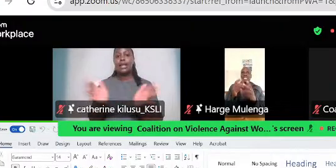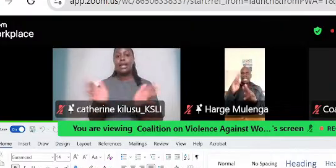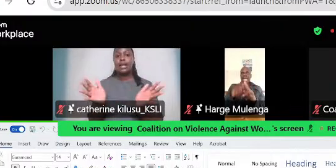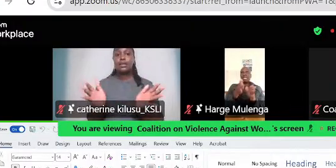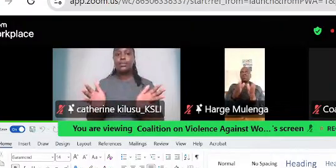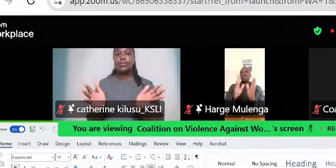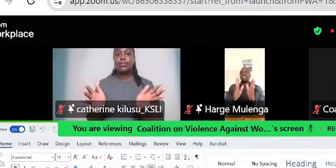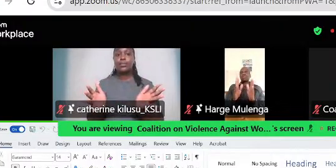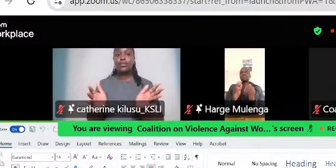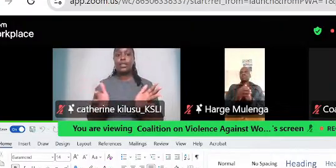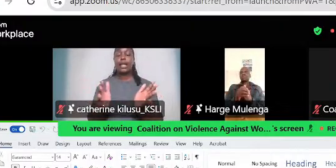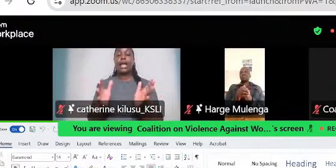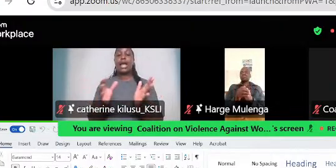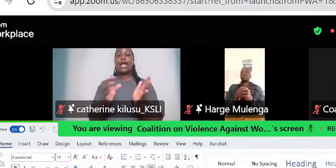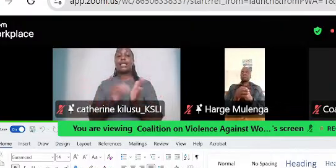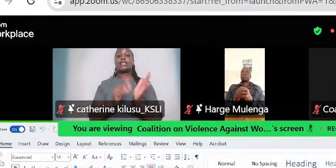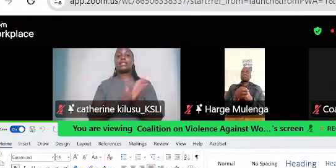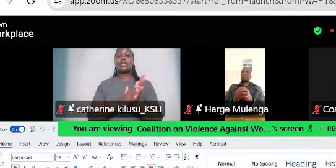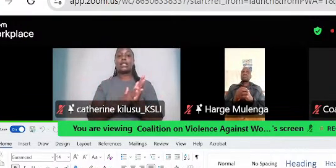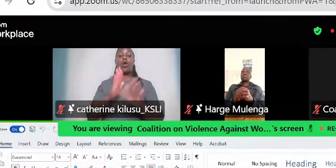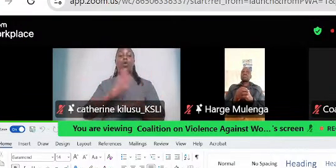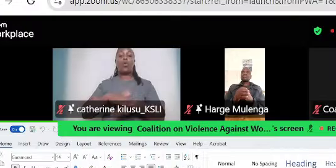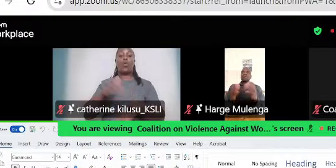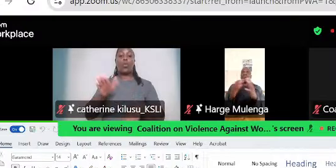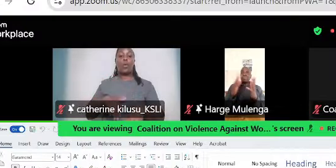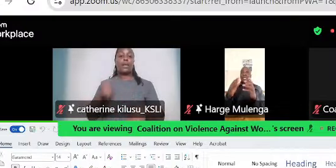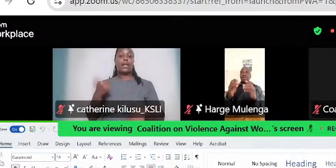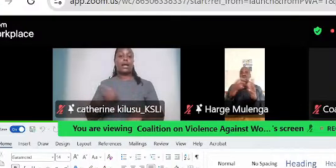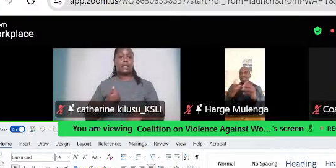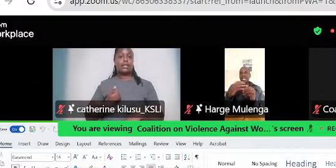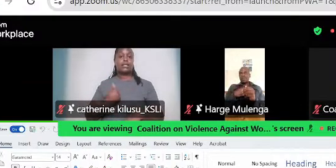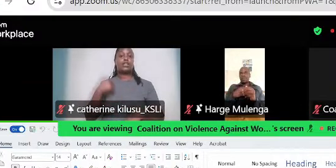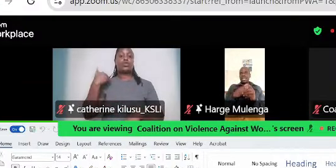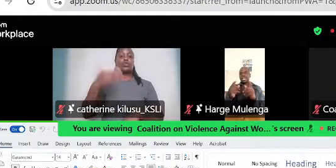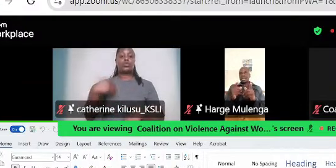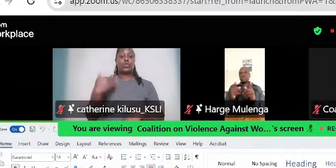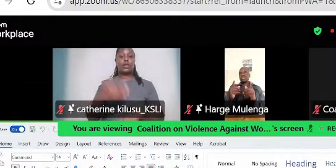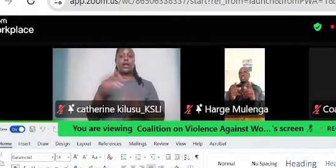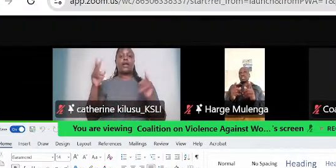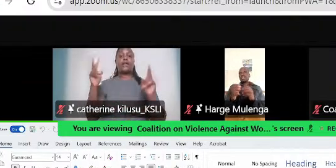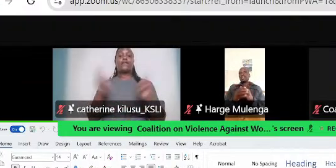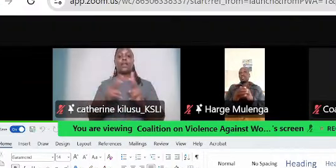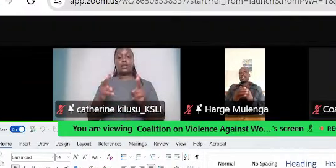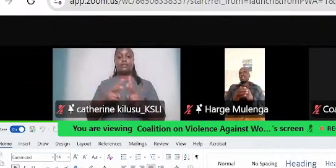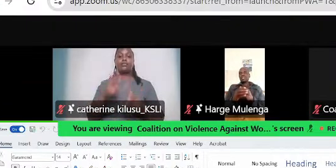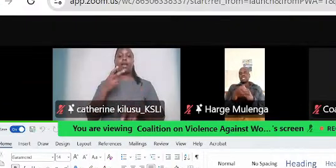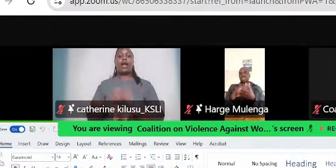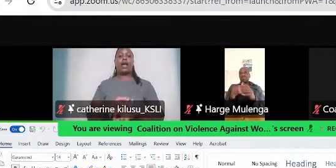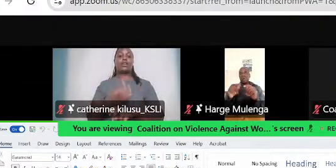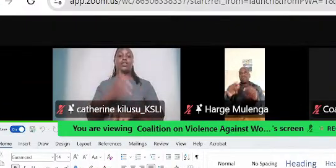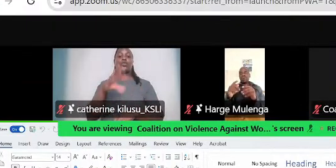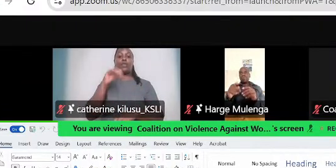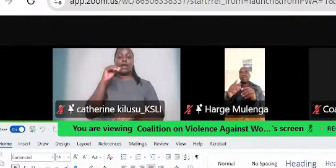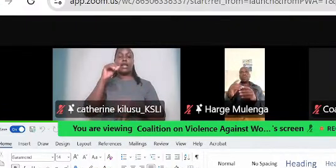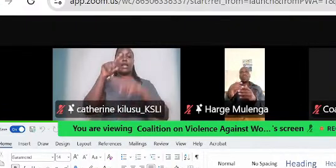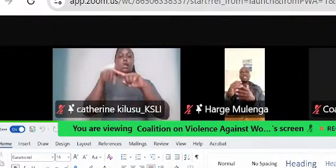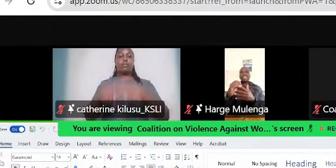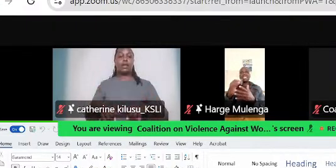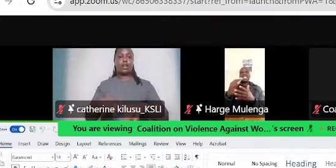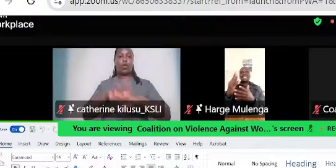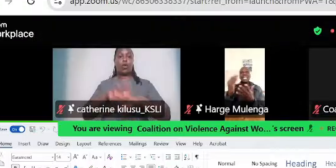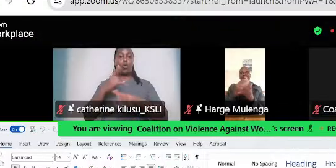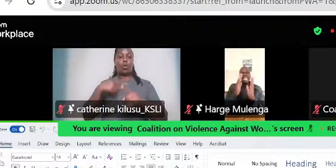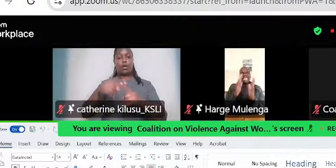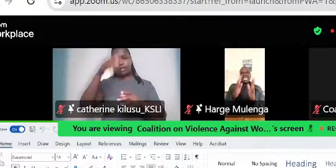disaggregated data on women and girls is usually very difficult to find, depending on the context and the